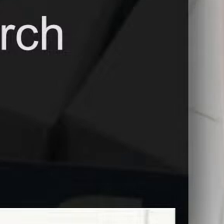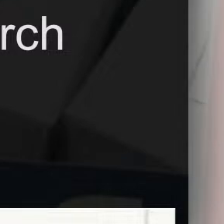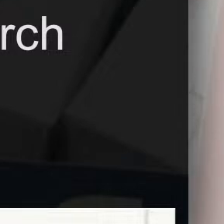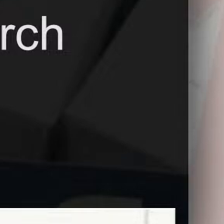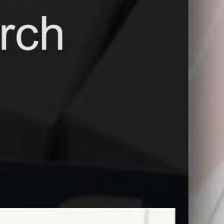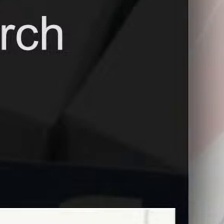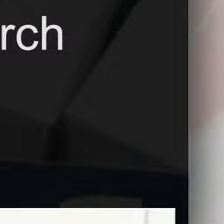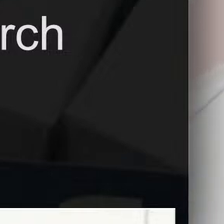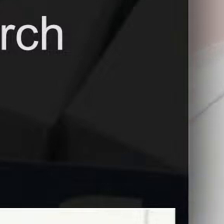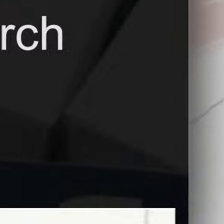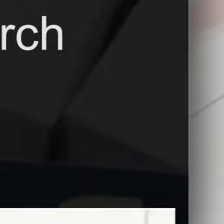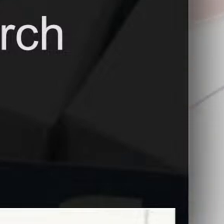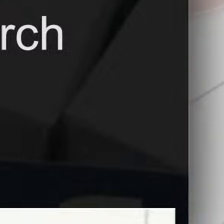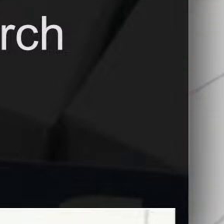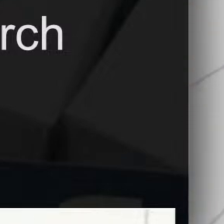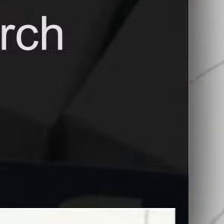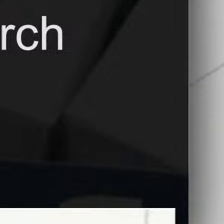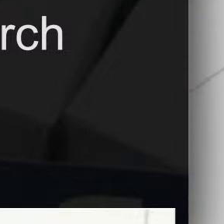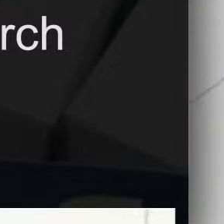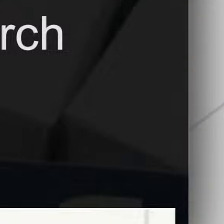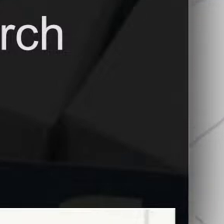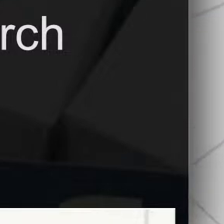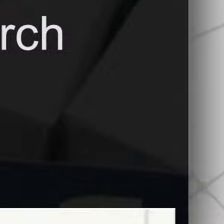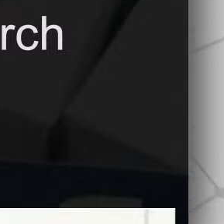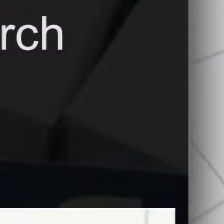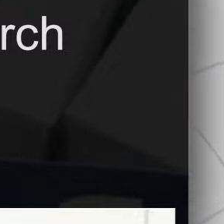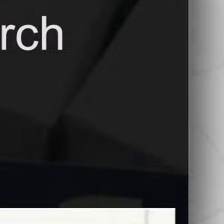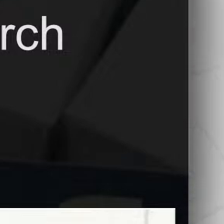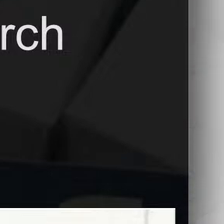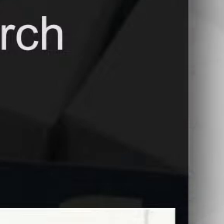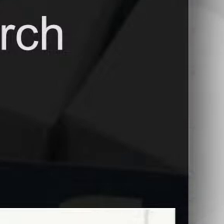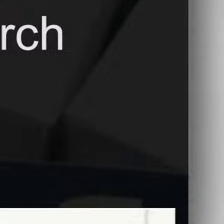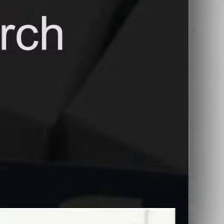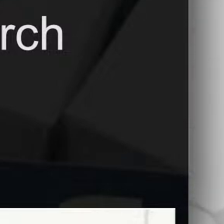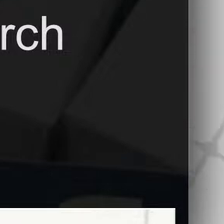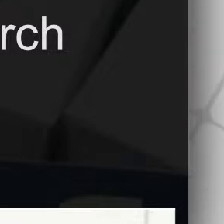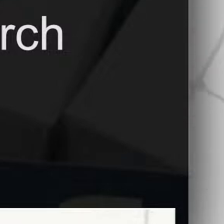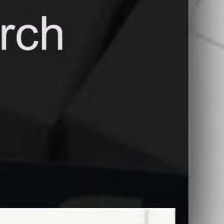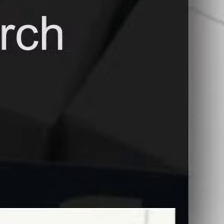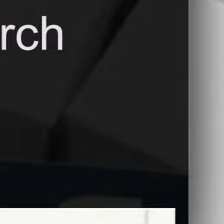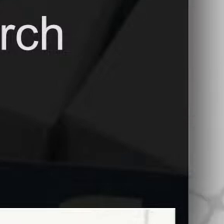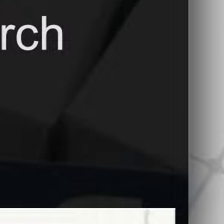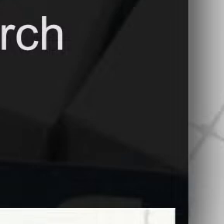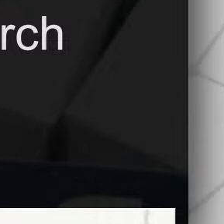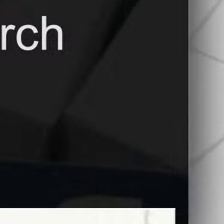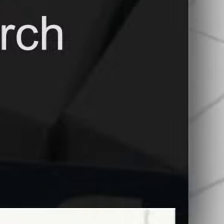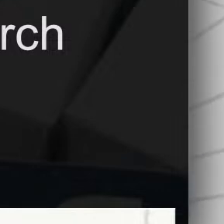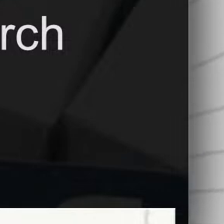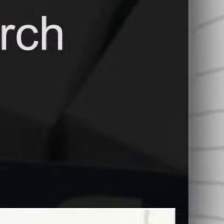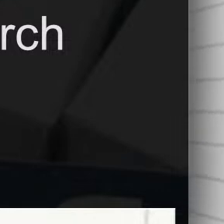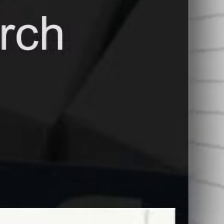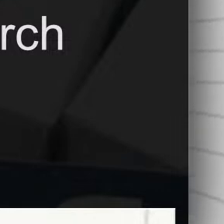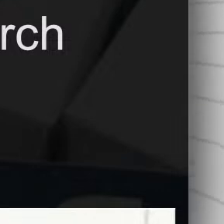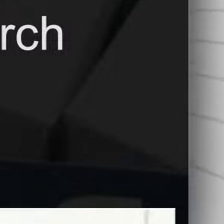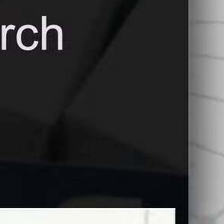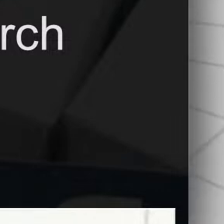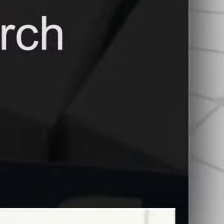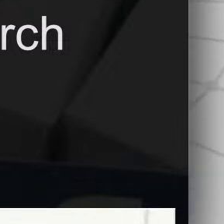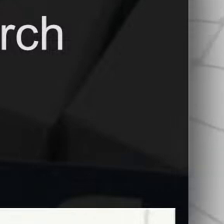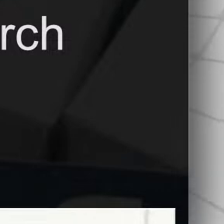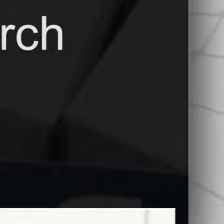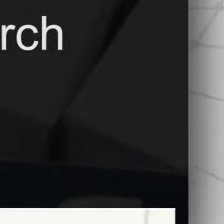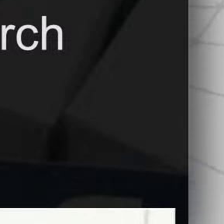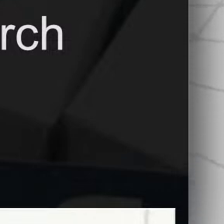far as the conduct of the young people is concerned in this digital